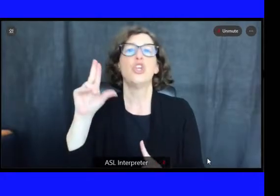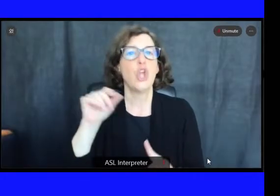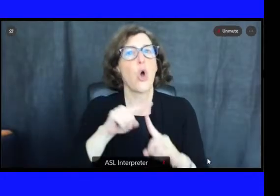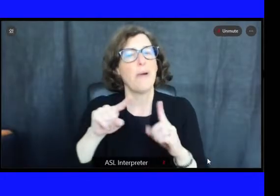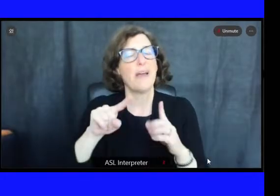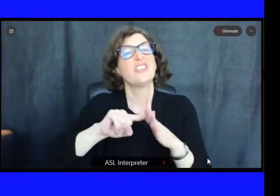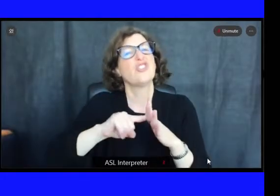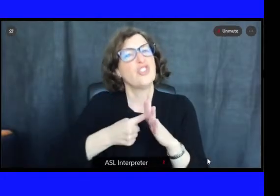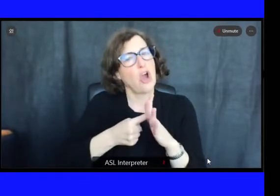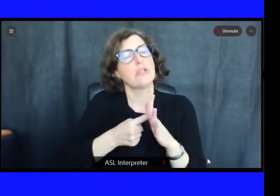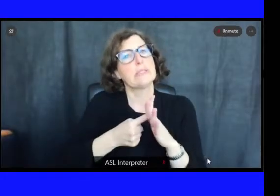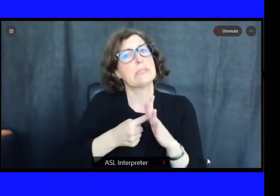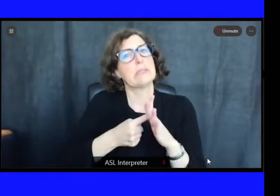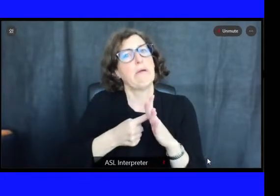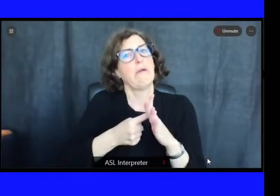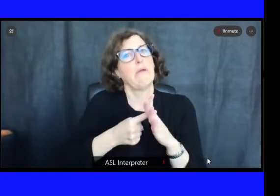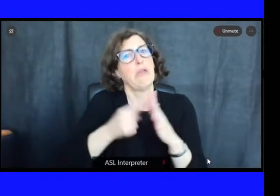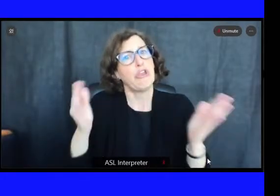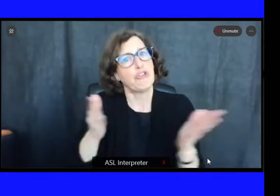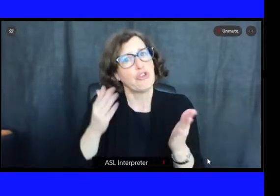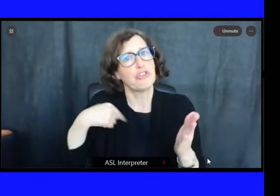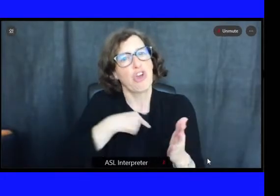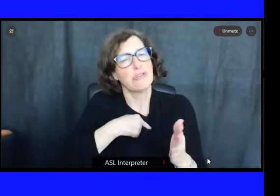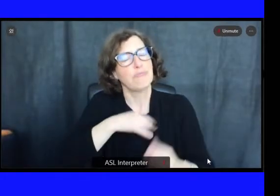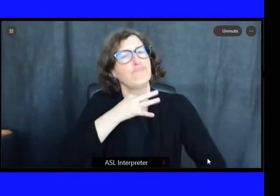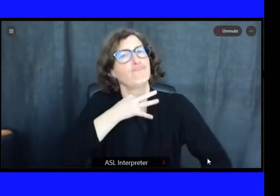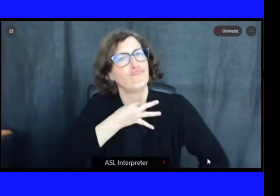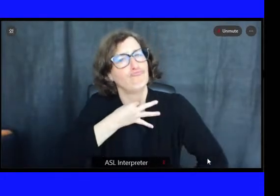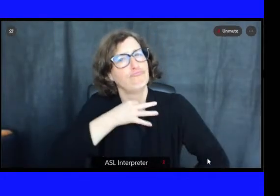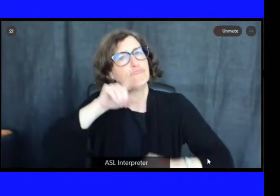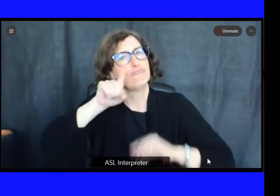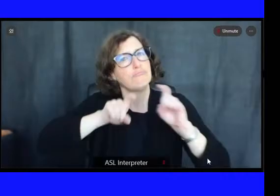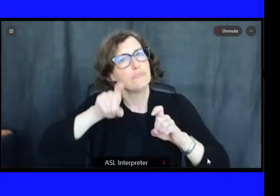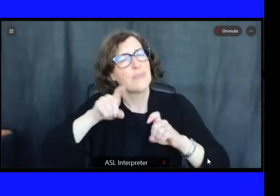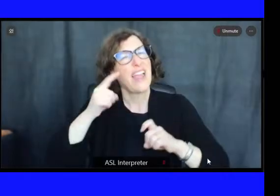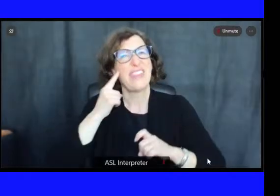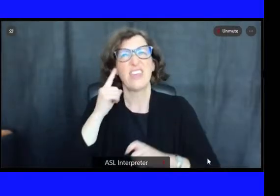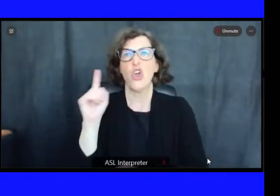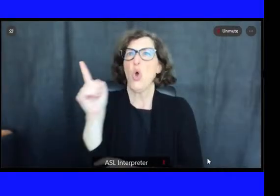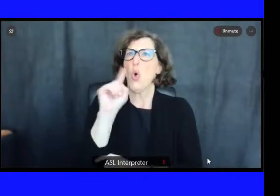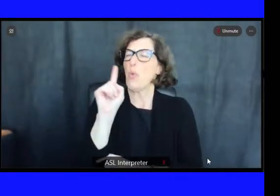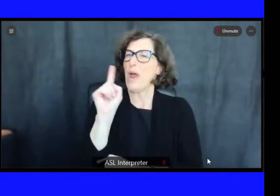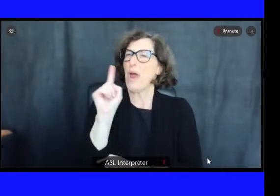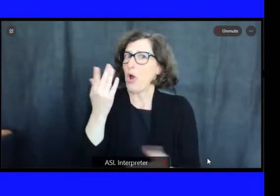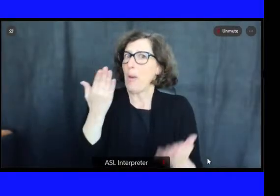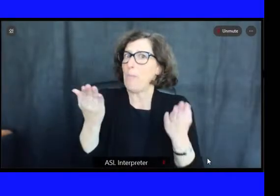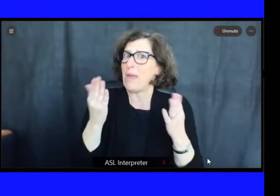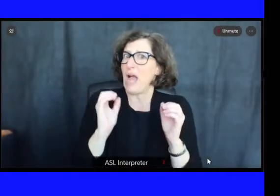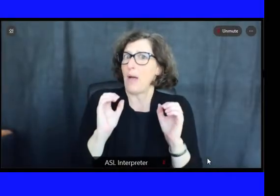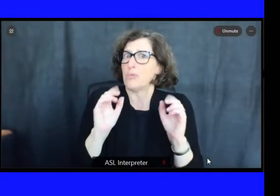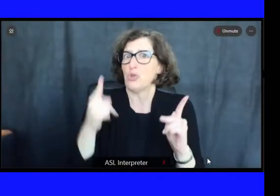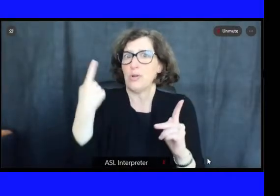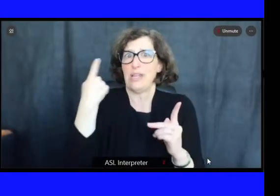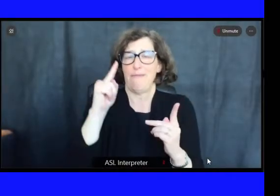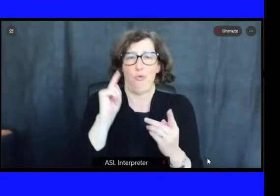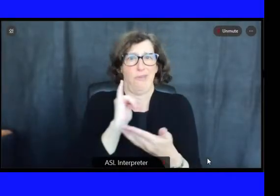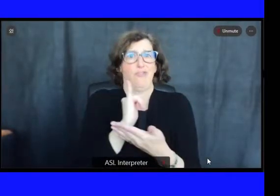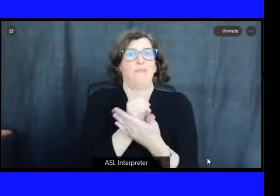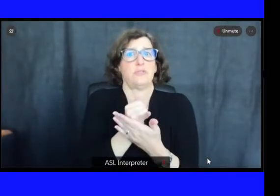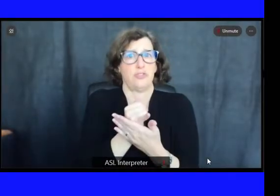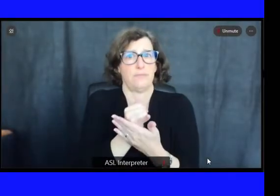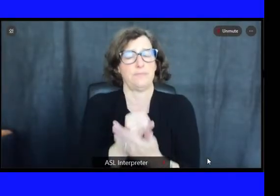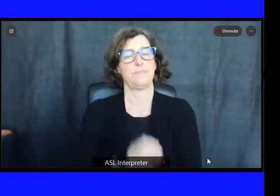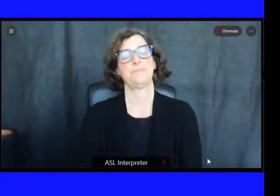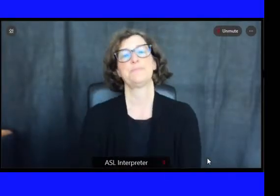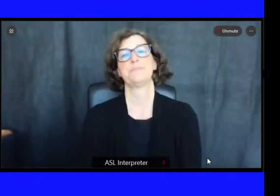say those patients that are above age 65. And I think that this is in the literature, and also can be due to the different